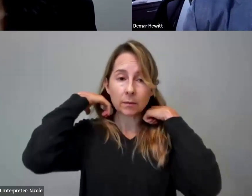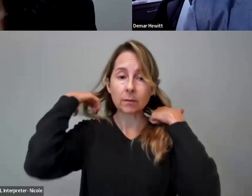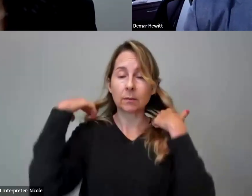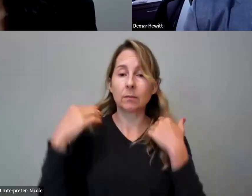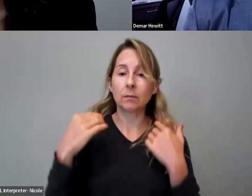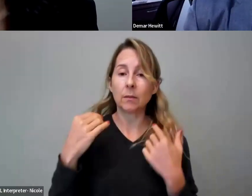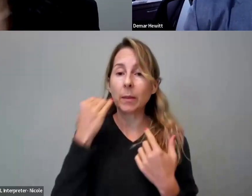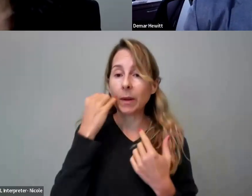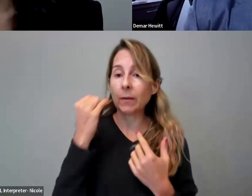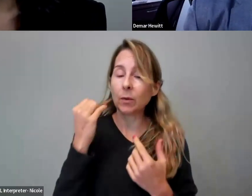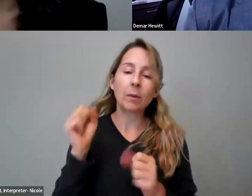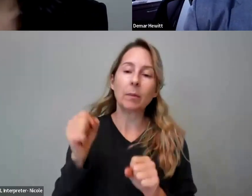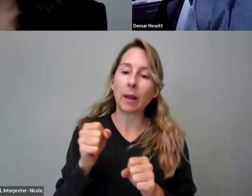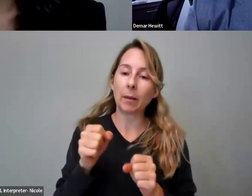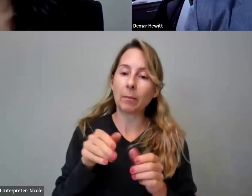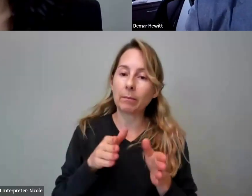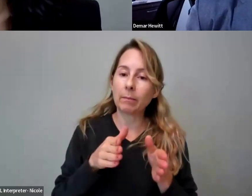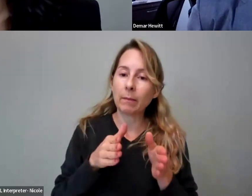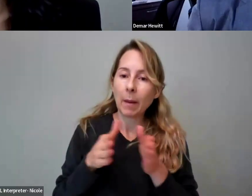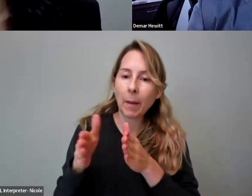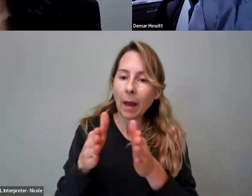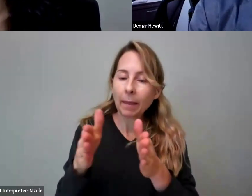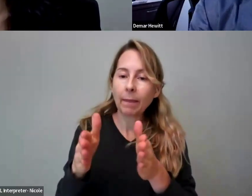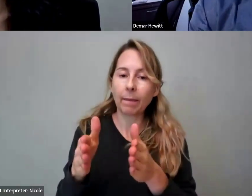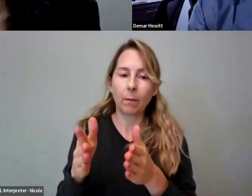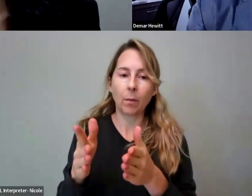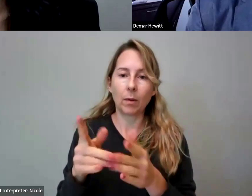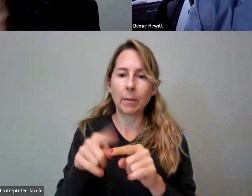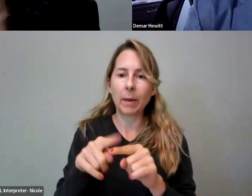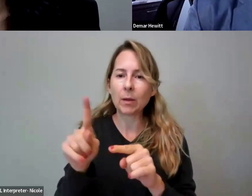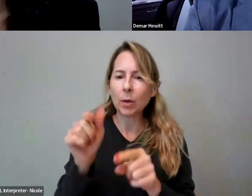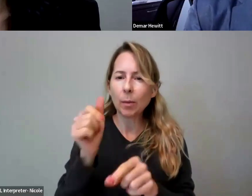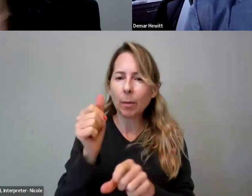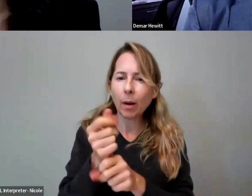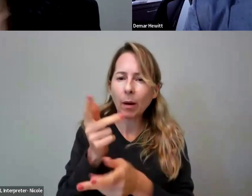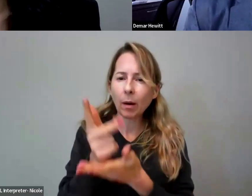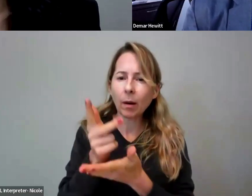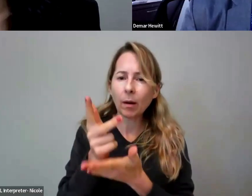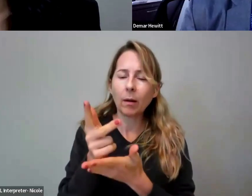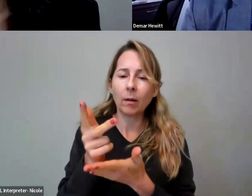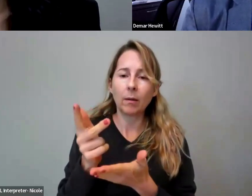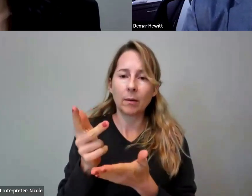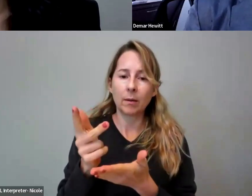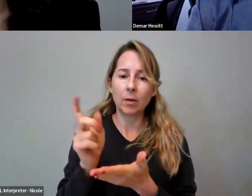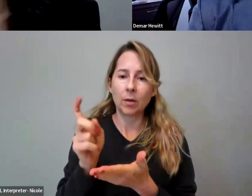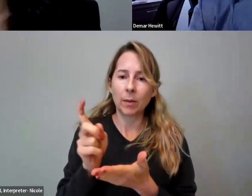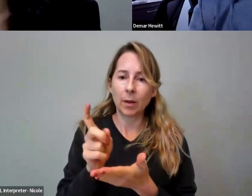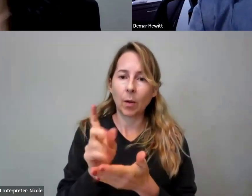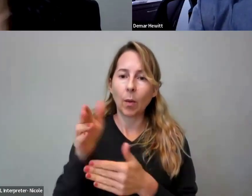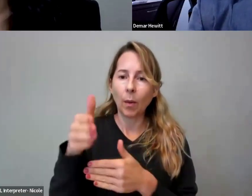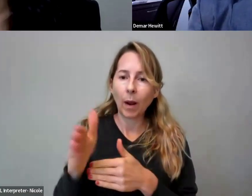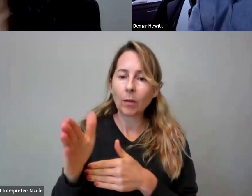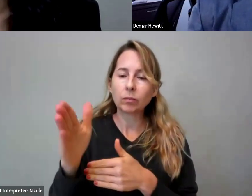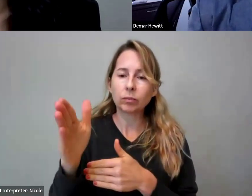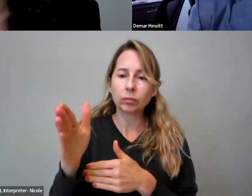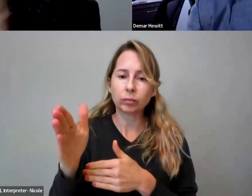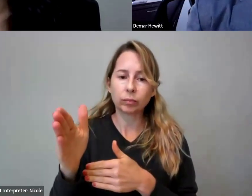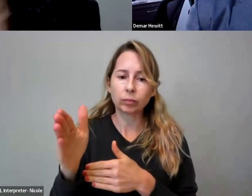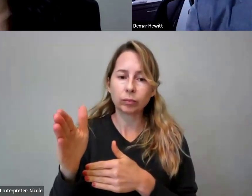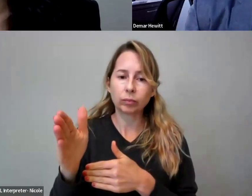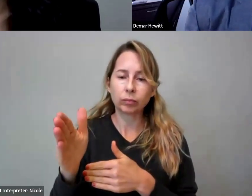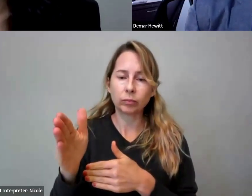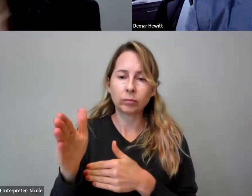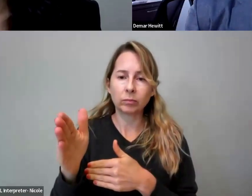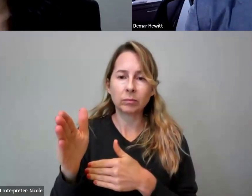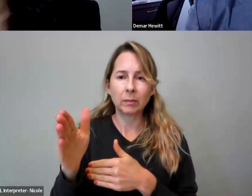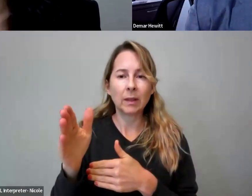path, or based on where you park, you only get over a small hump to get into your car, so it doesn't otherwise, it's a